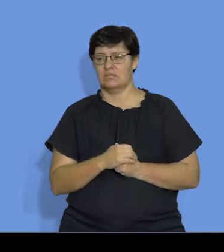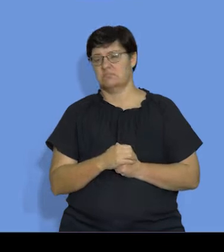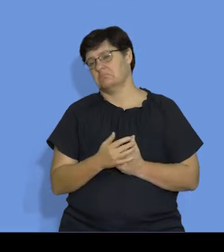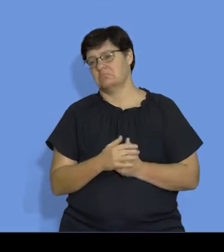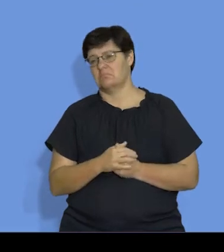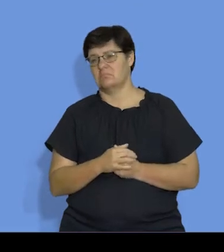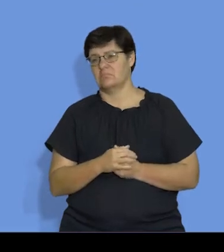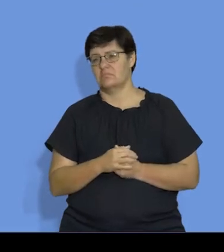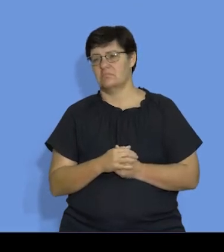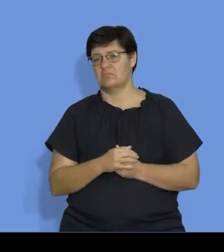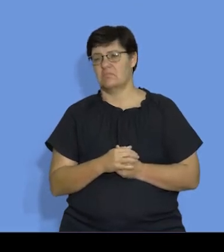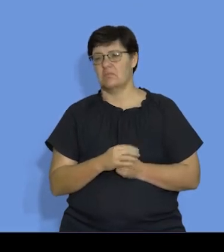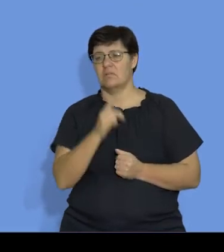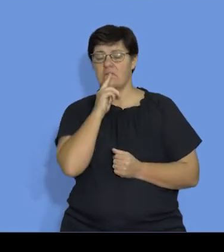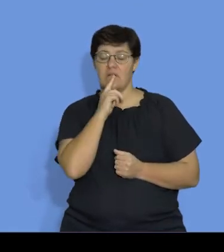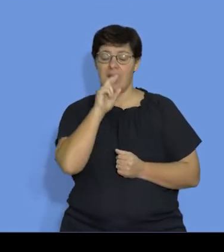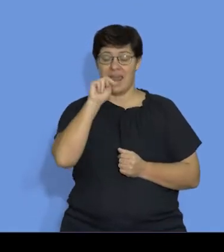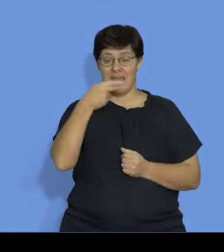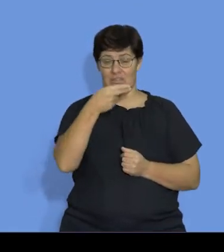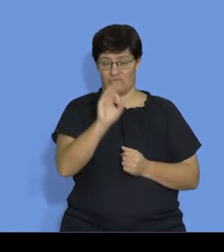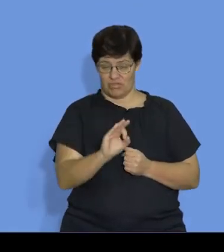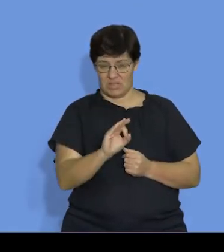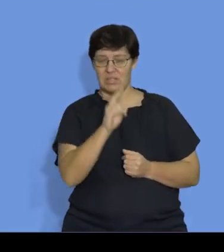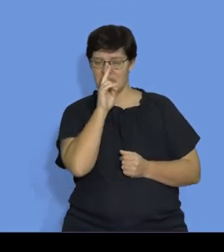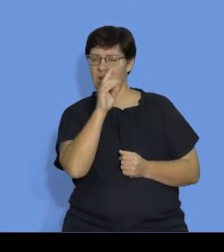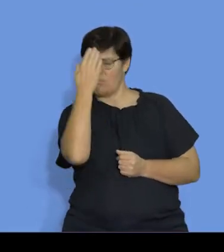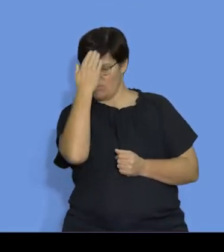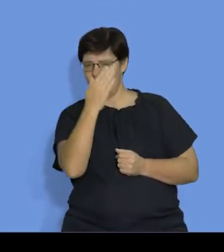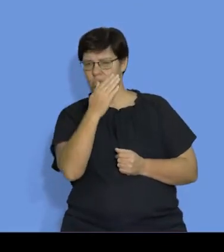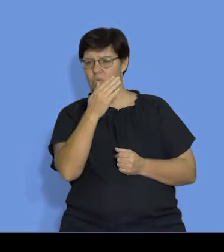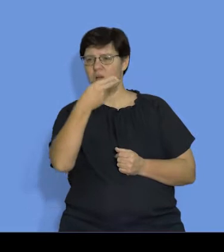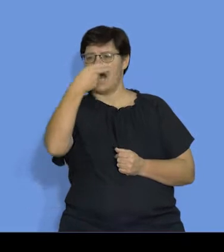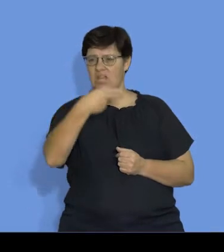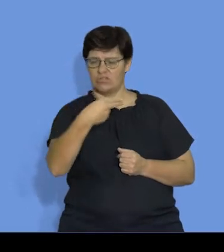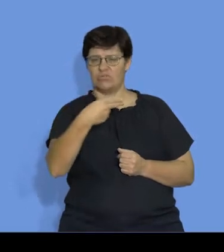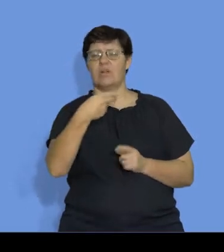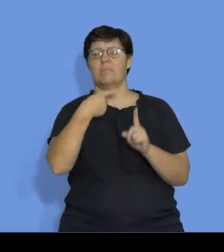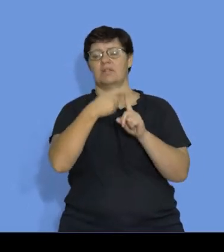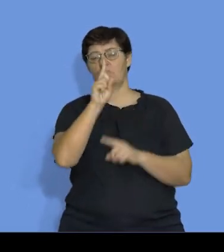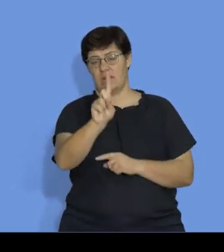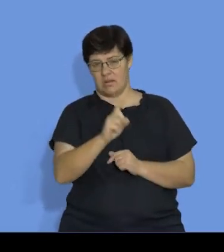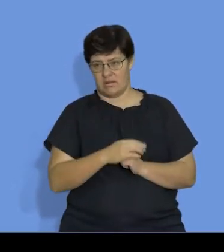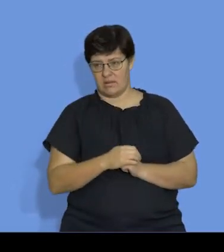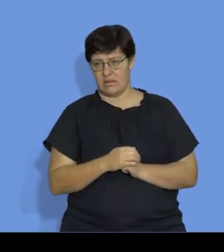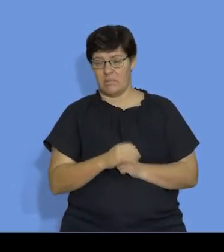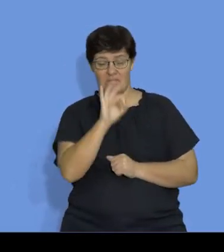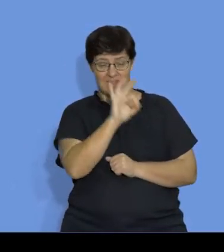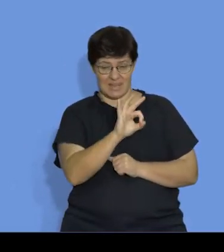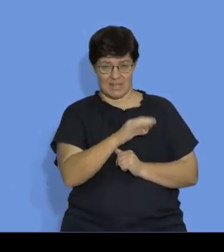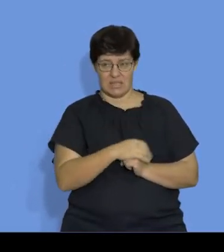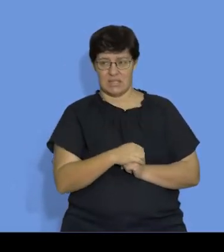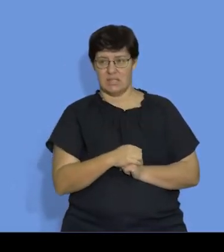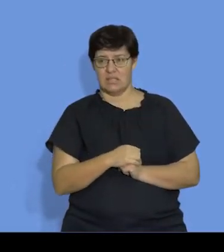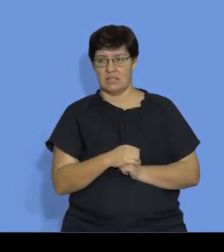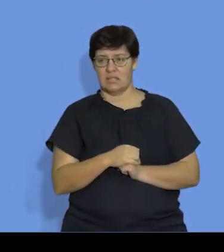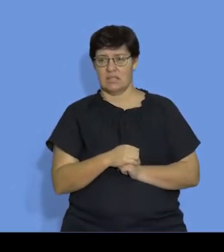argument's sake, in ammonia, we know that hydrogen always is +1. Okay, so if there's 3 of them, so if hydrogen